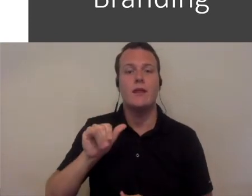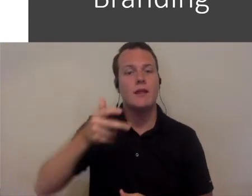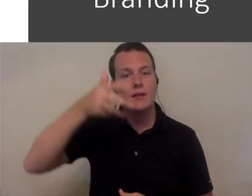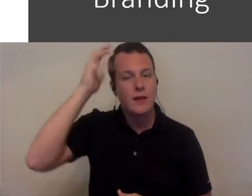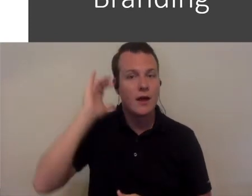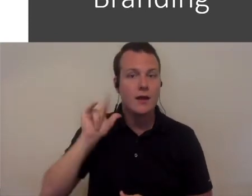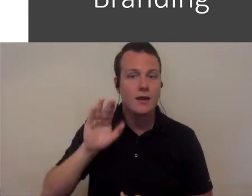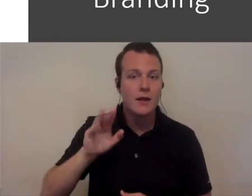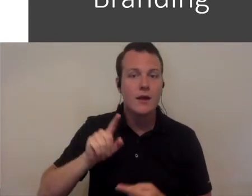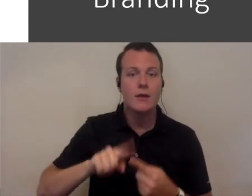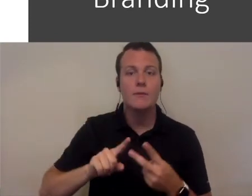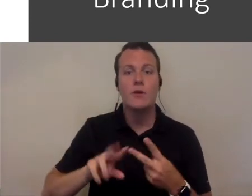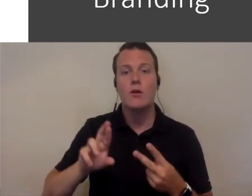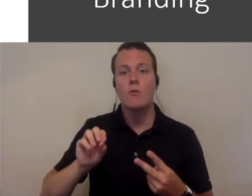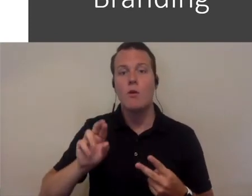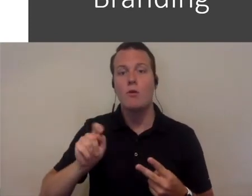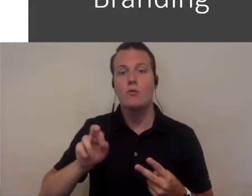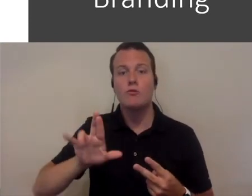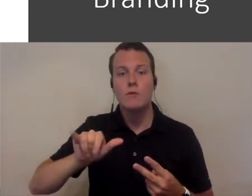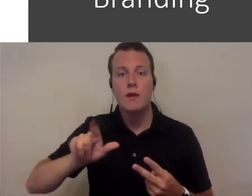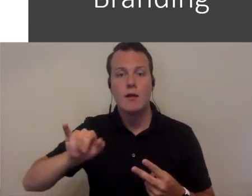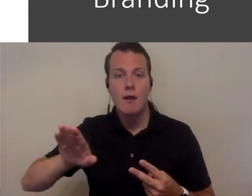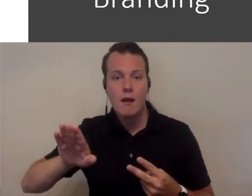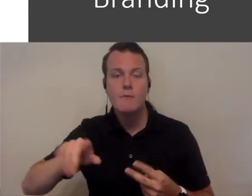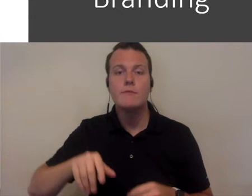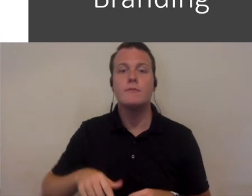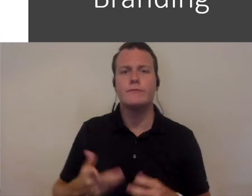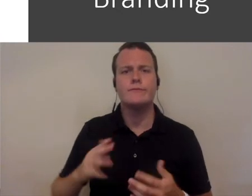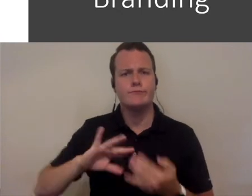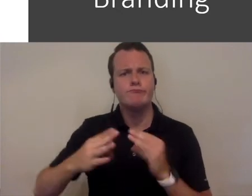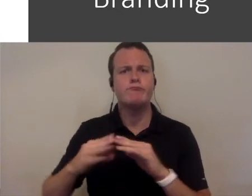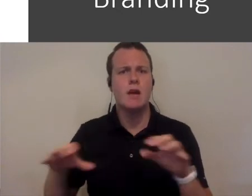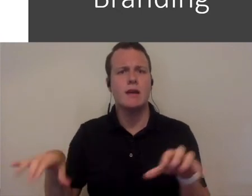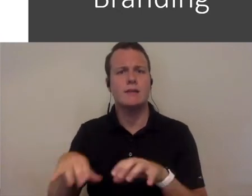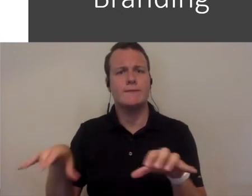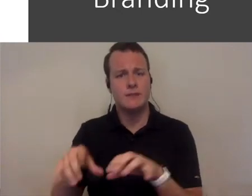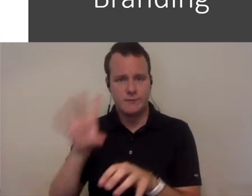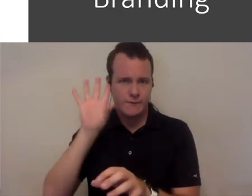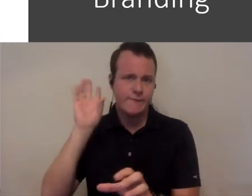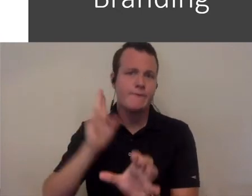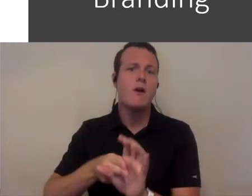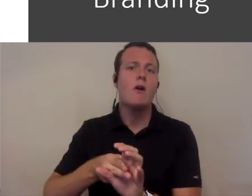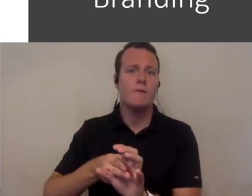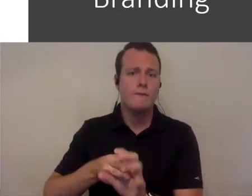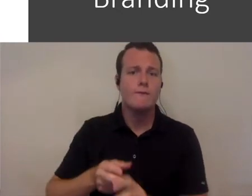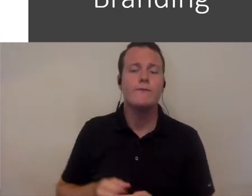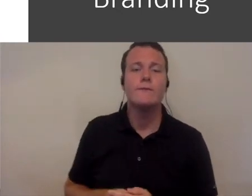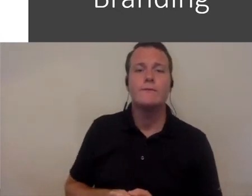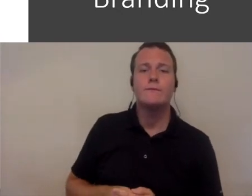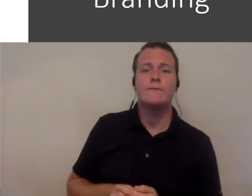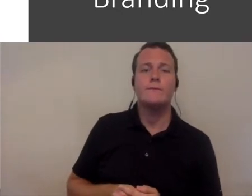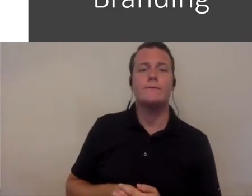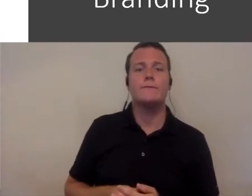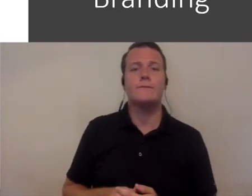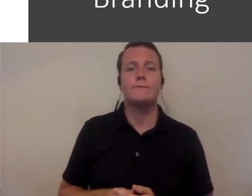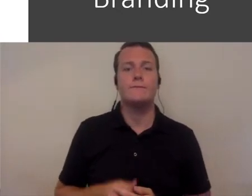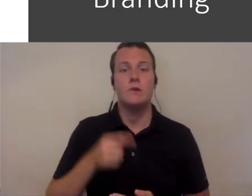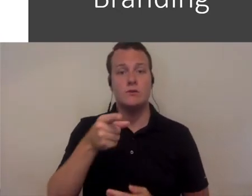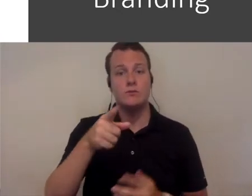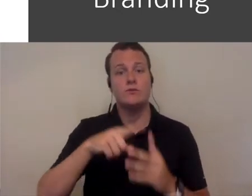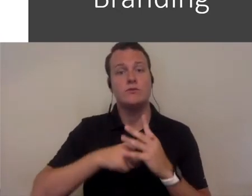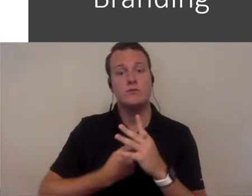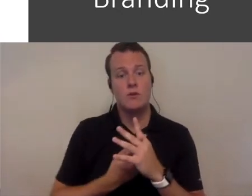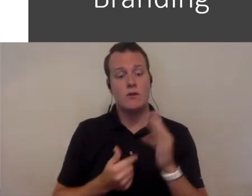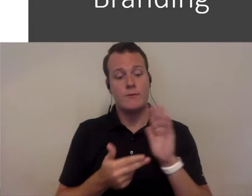Rotary Club, and get involved in those community activities, because those are areas where you'll start to brand